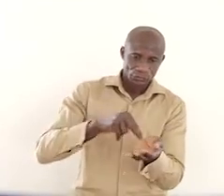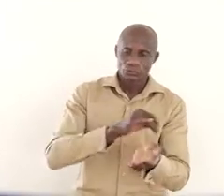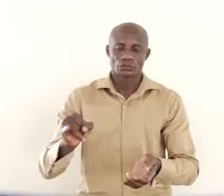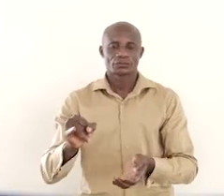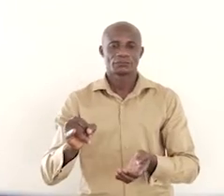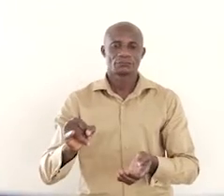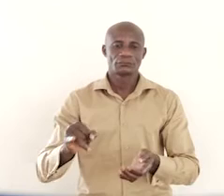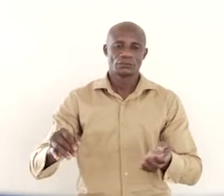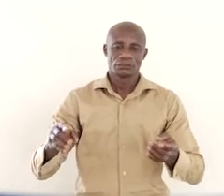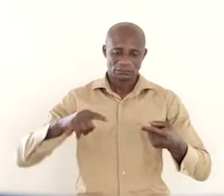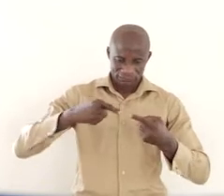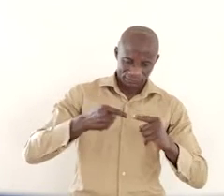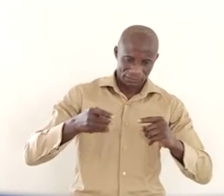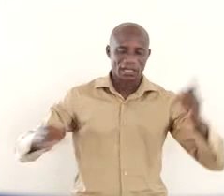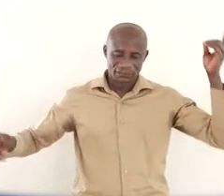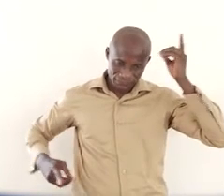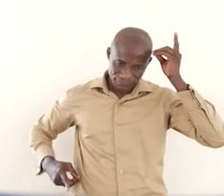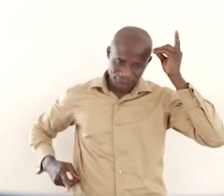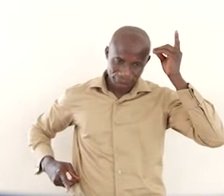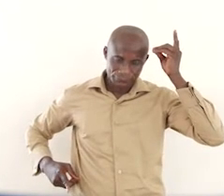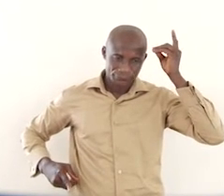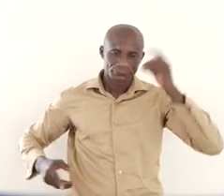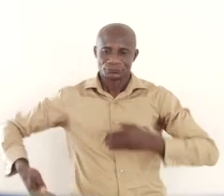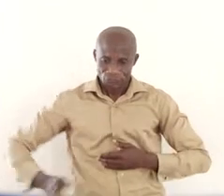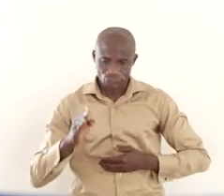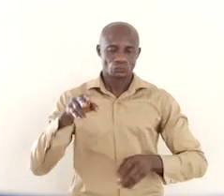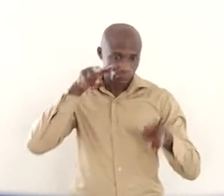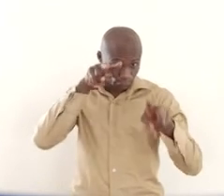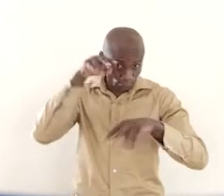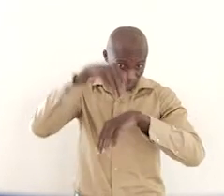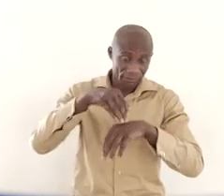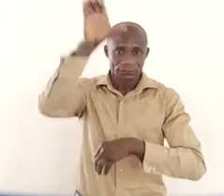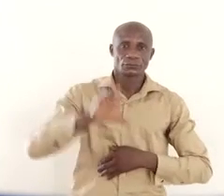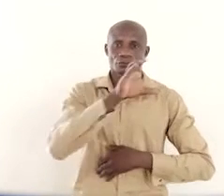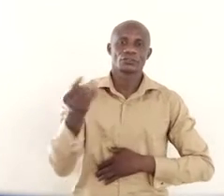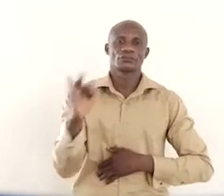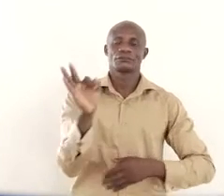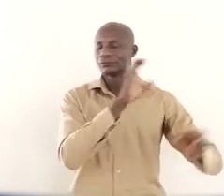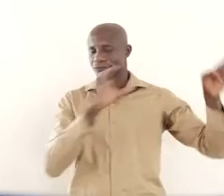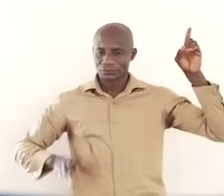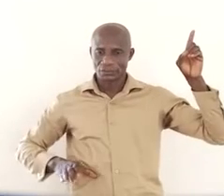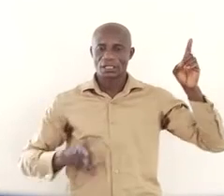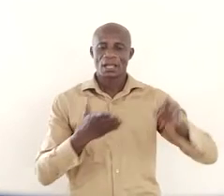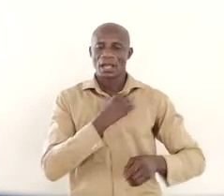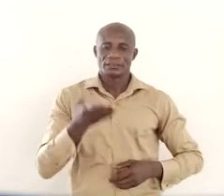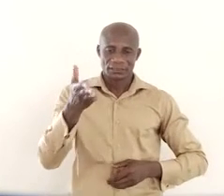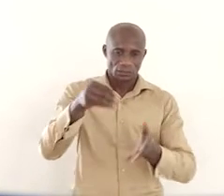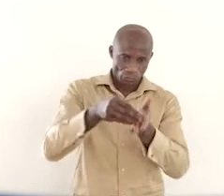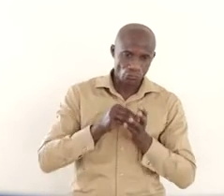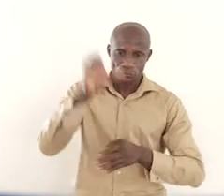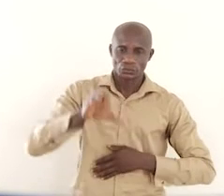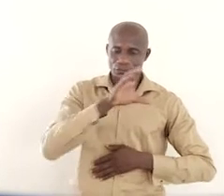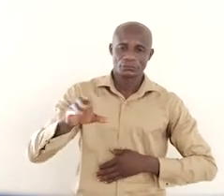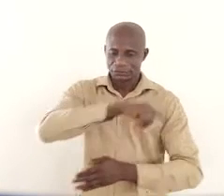some illness or disease, and there are plenty of them these days, should look at the cross of Jesus and look at their own crosses and say